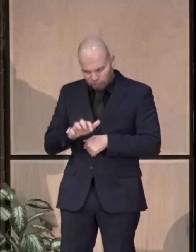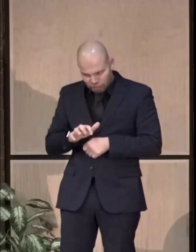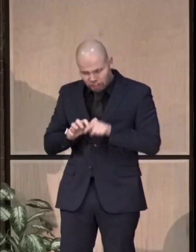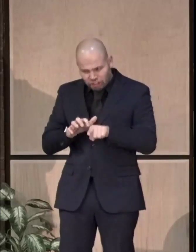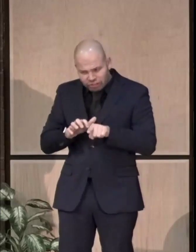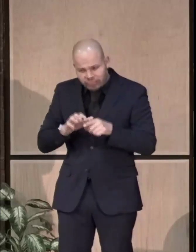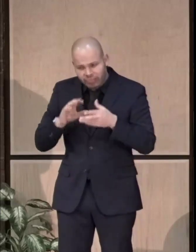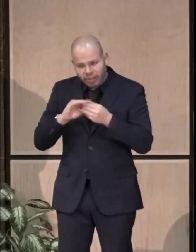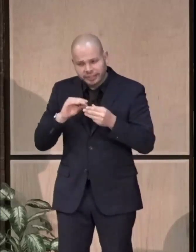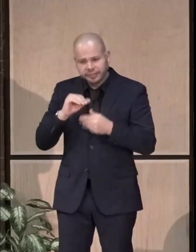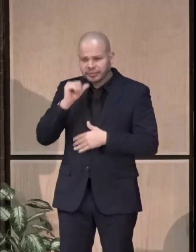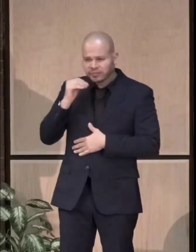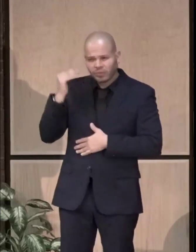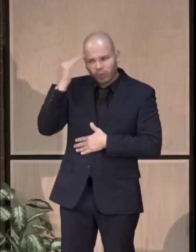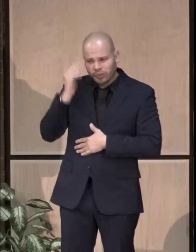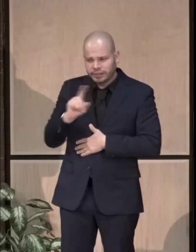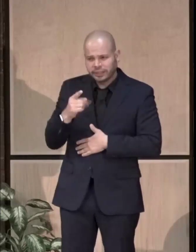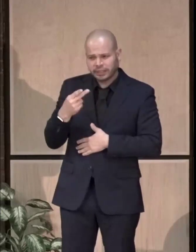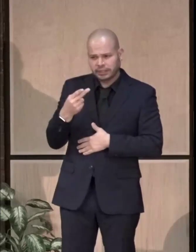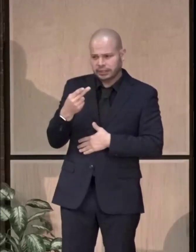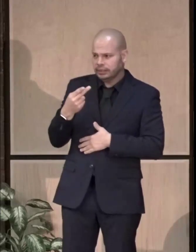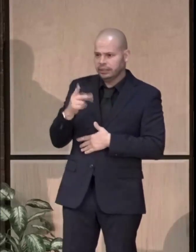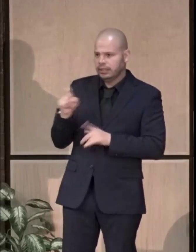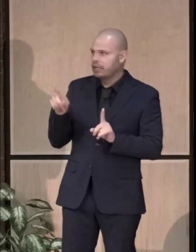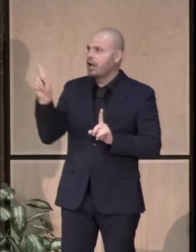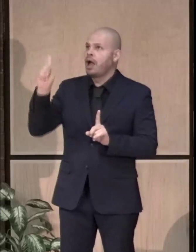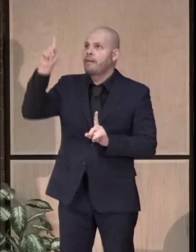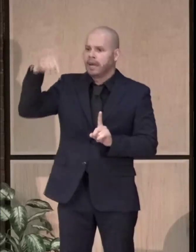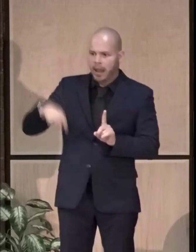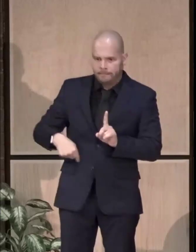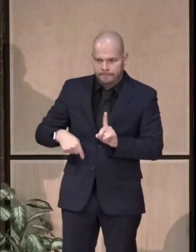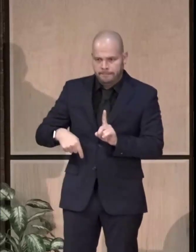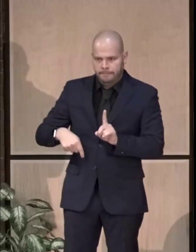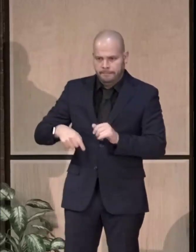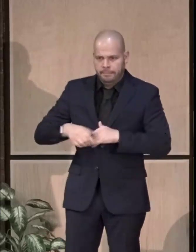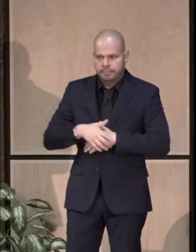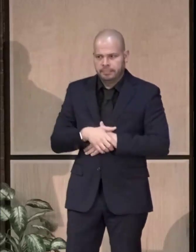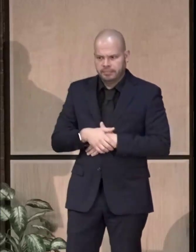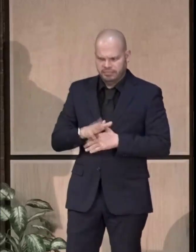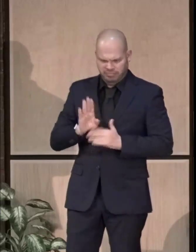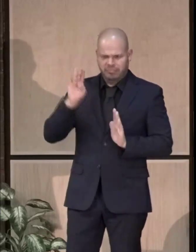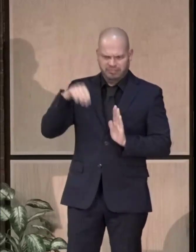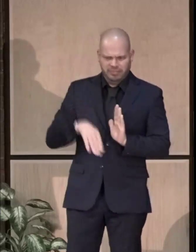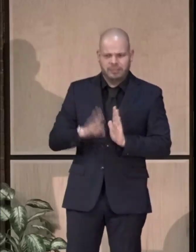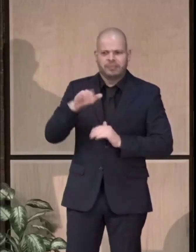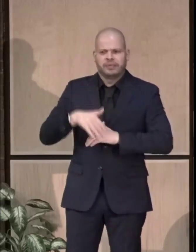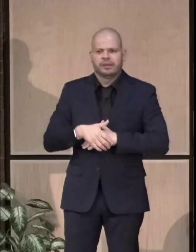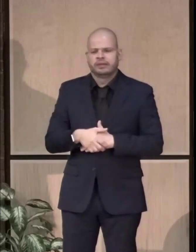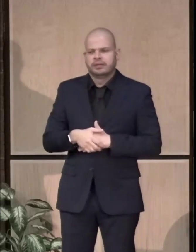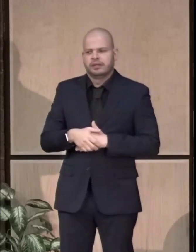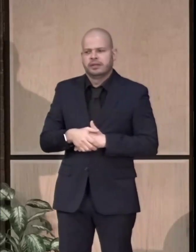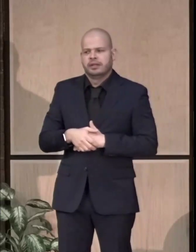right? That's what it says in the bottom, yes. Okay. So you received this, or you got